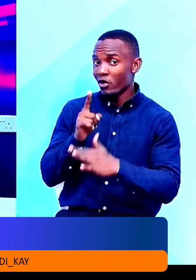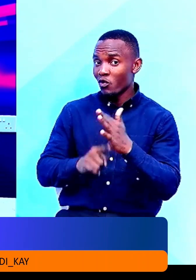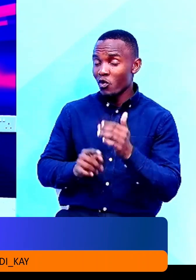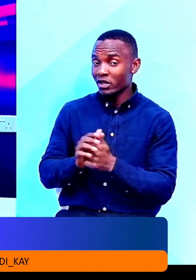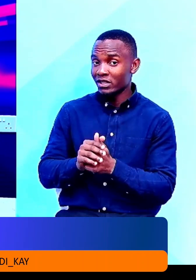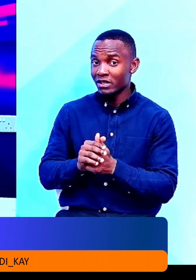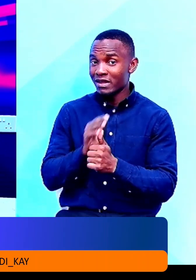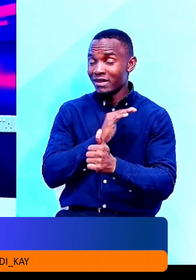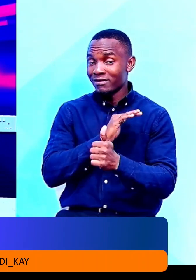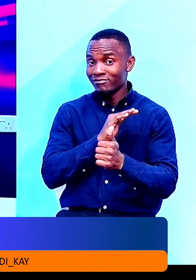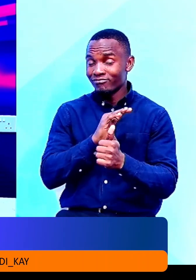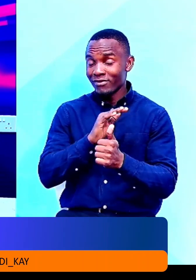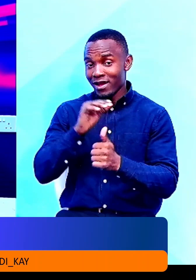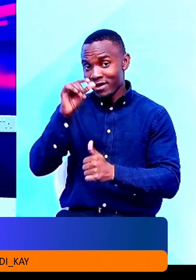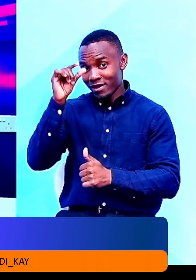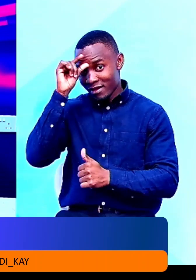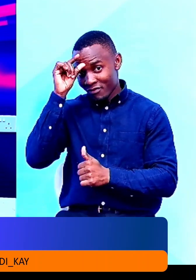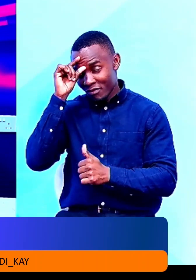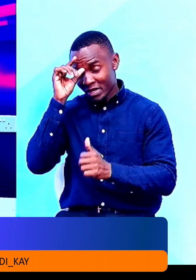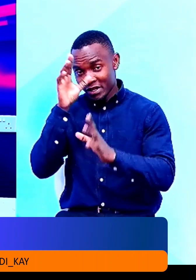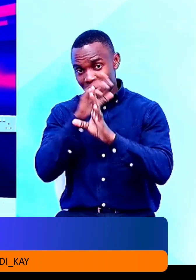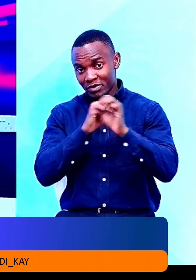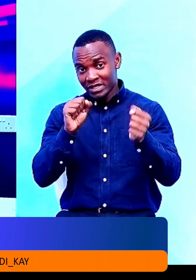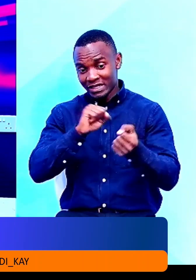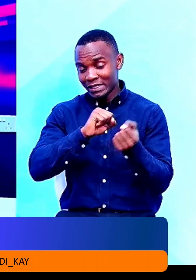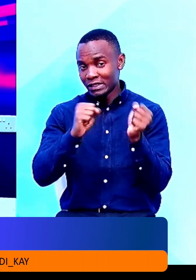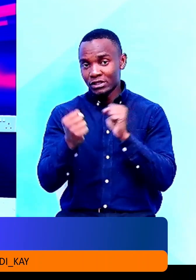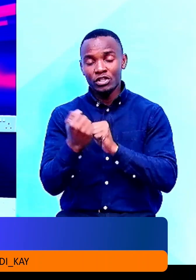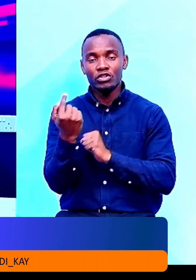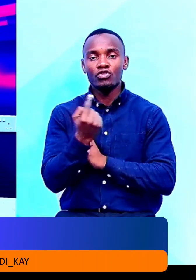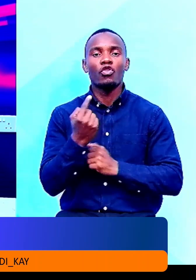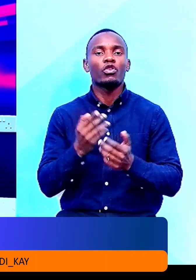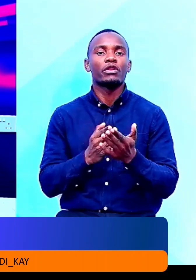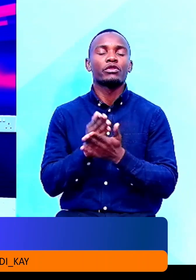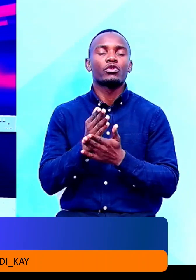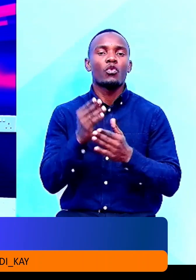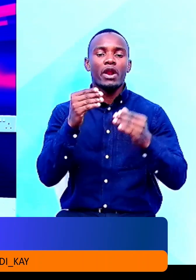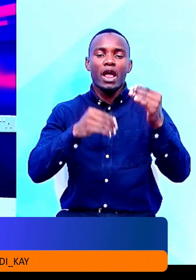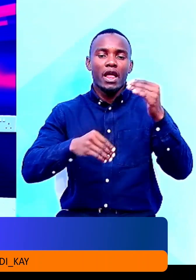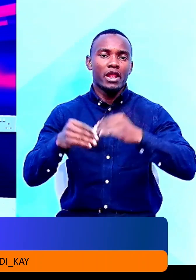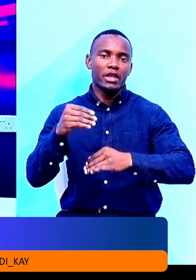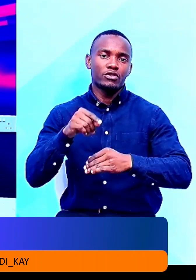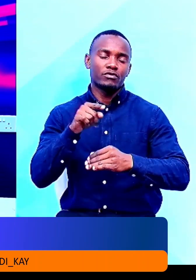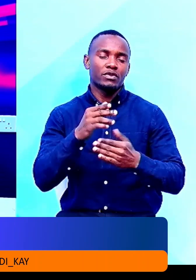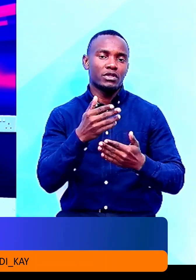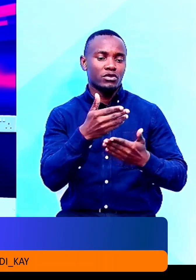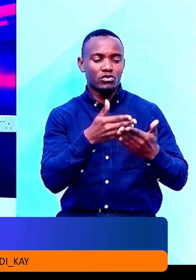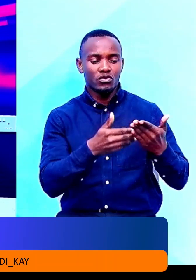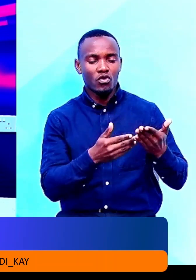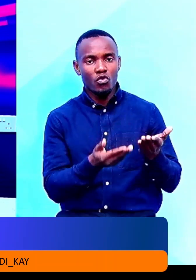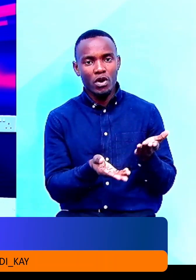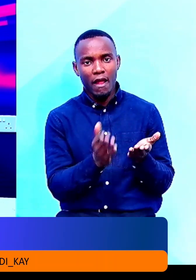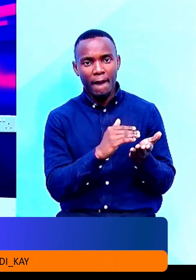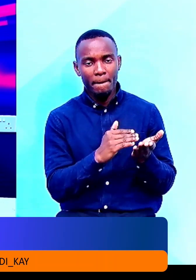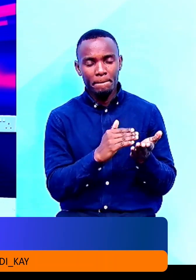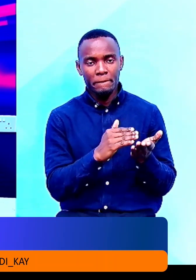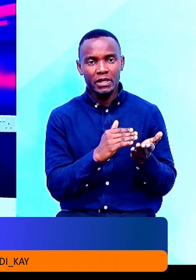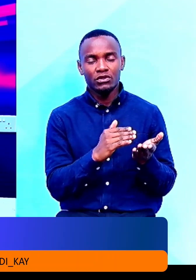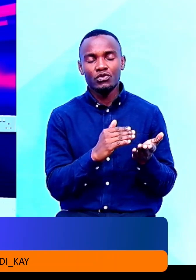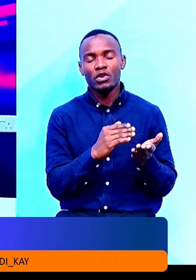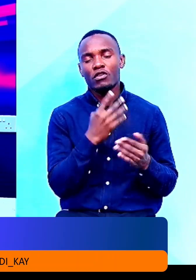change through elections. This is a story that you'll find on page 4 of the Daily Nation this